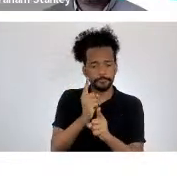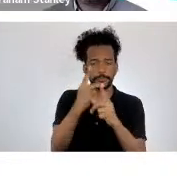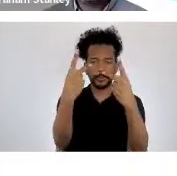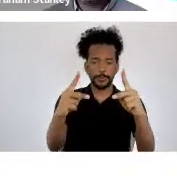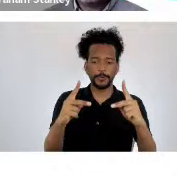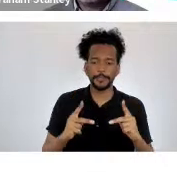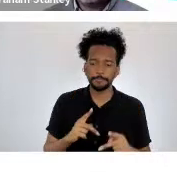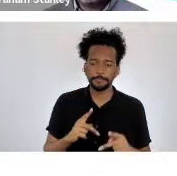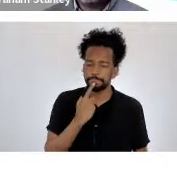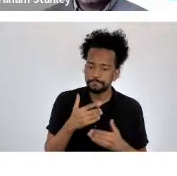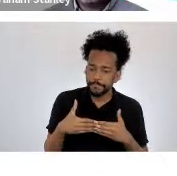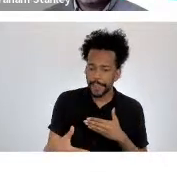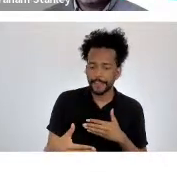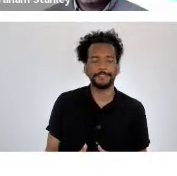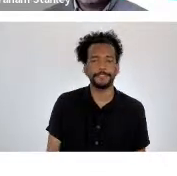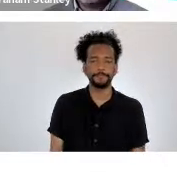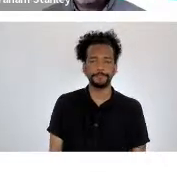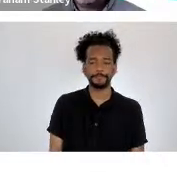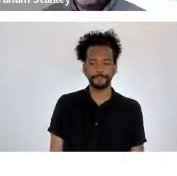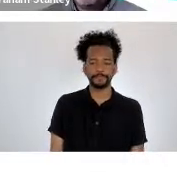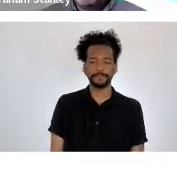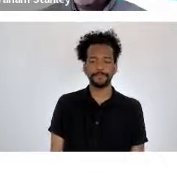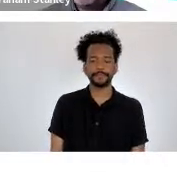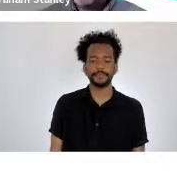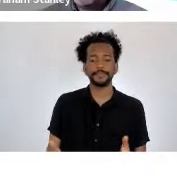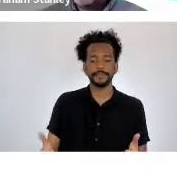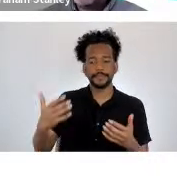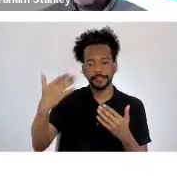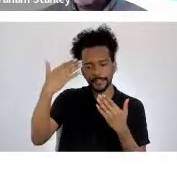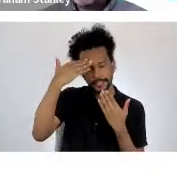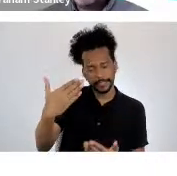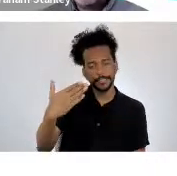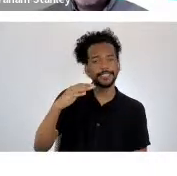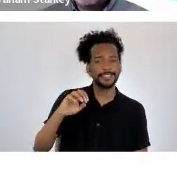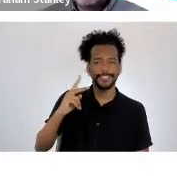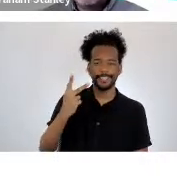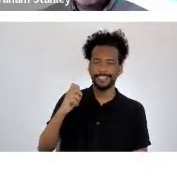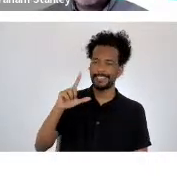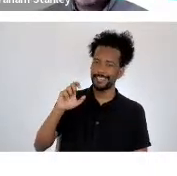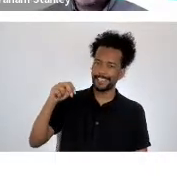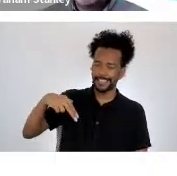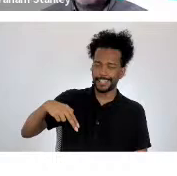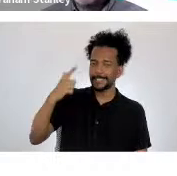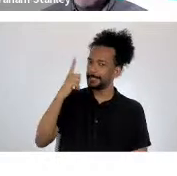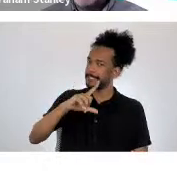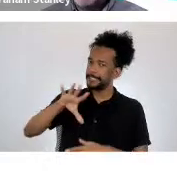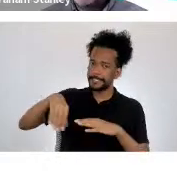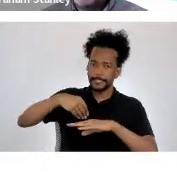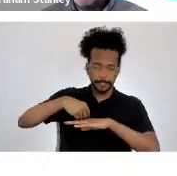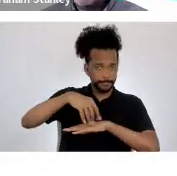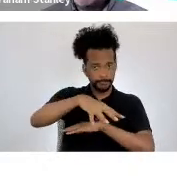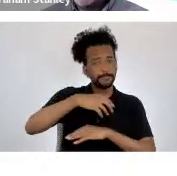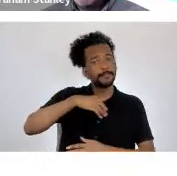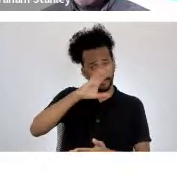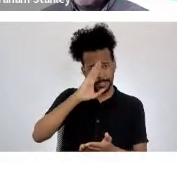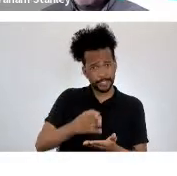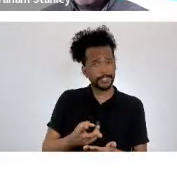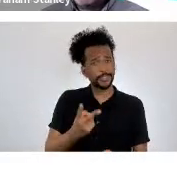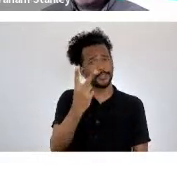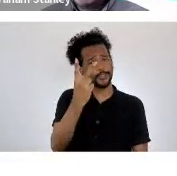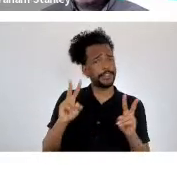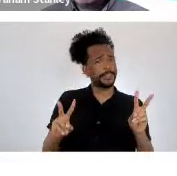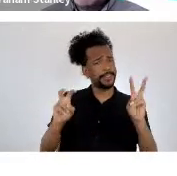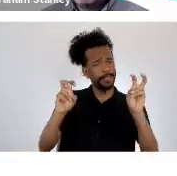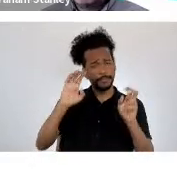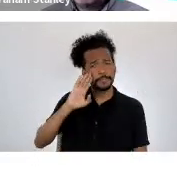I'd like to thank Helen for sharing that message. And I think there are two key themes that it's important to highlight here. One,